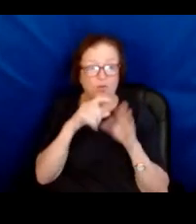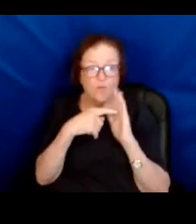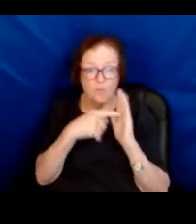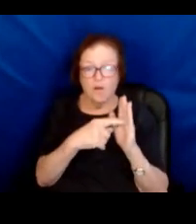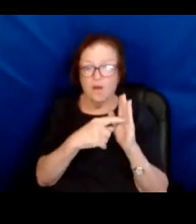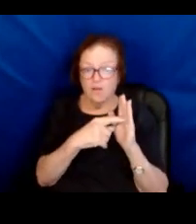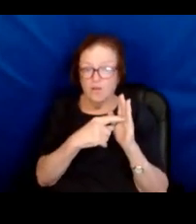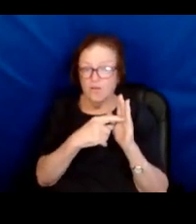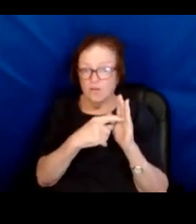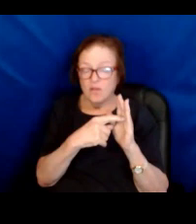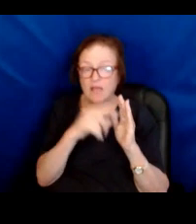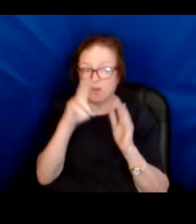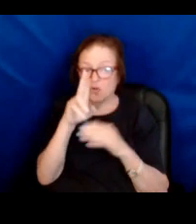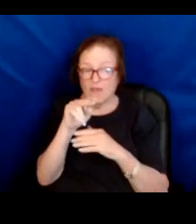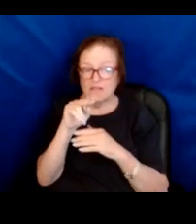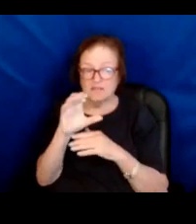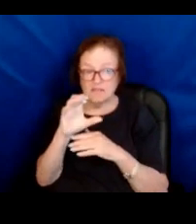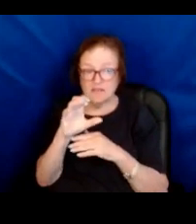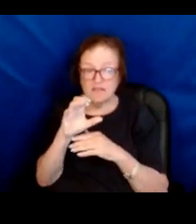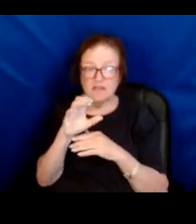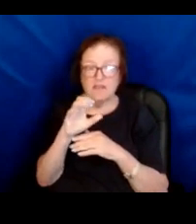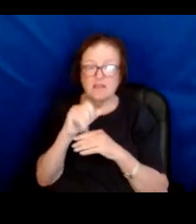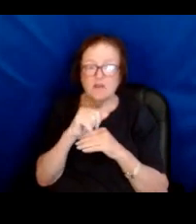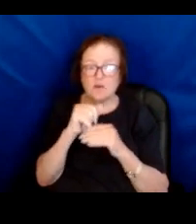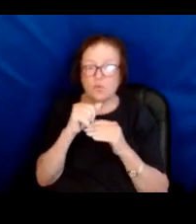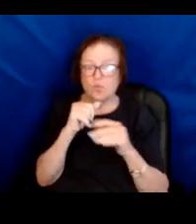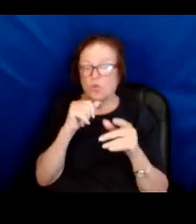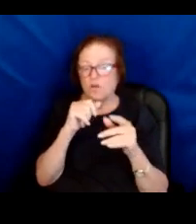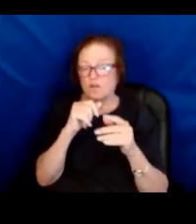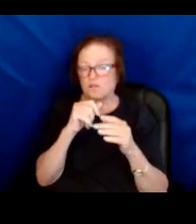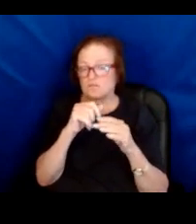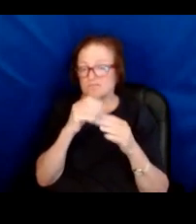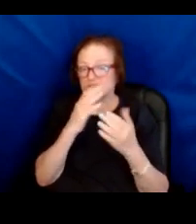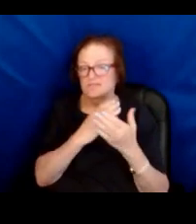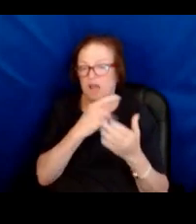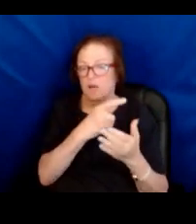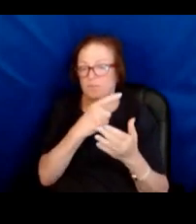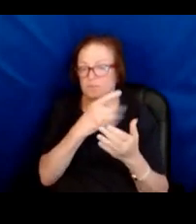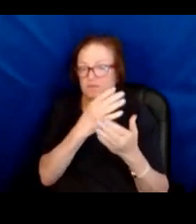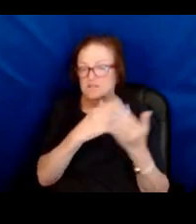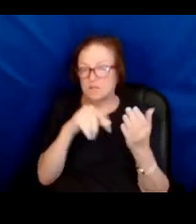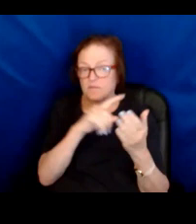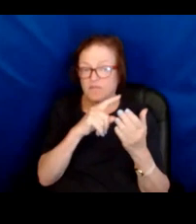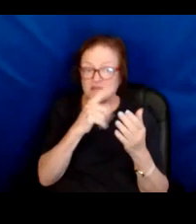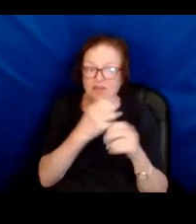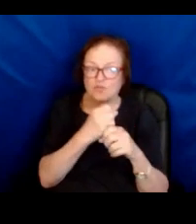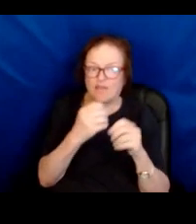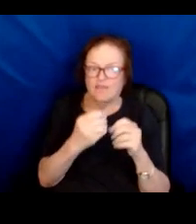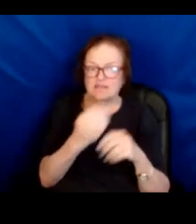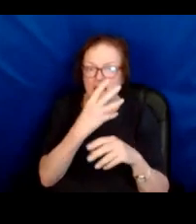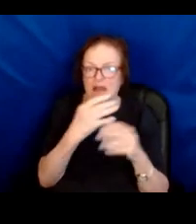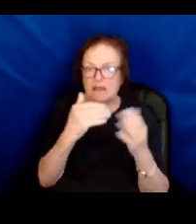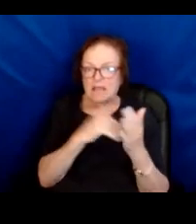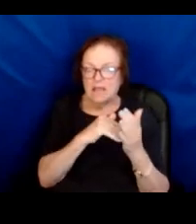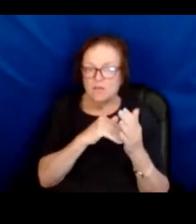just learned that UNC, which occasionally deactivates some of these older links, has done that. So I need to get this live again, but the link is going to be here